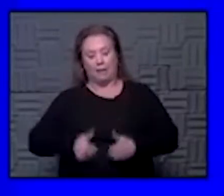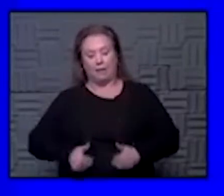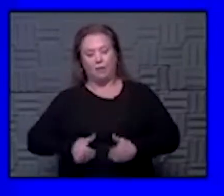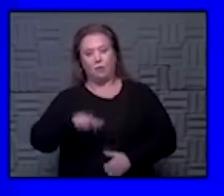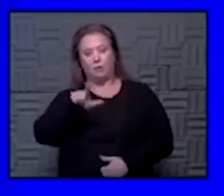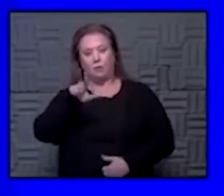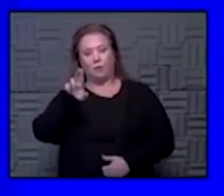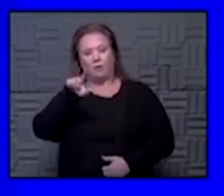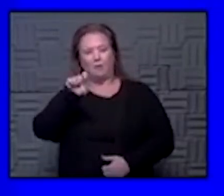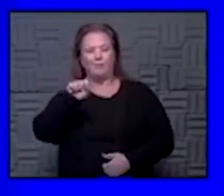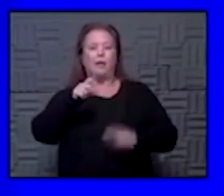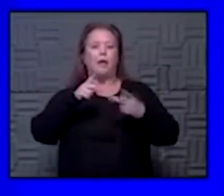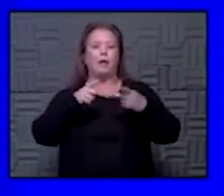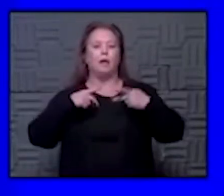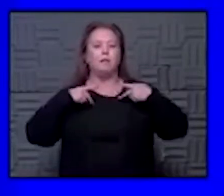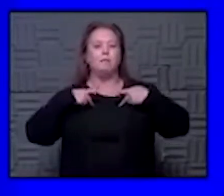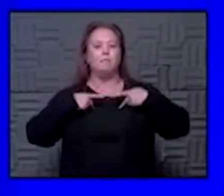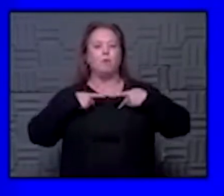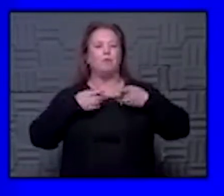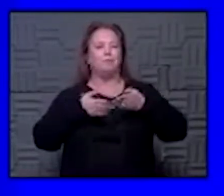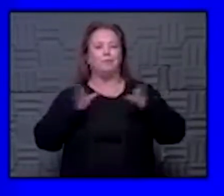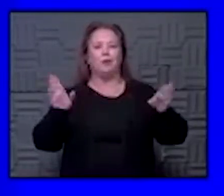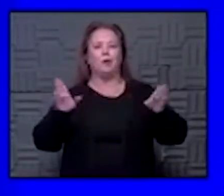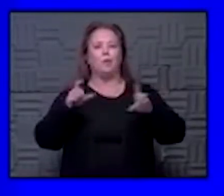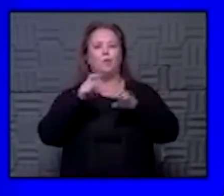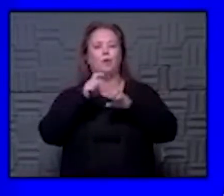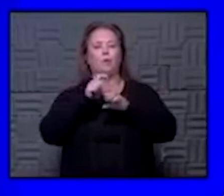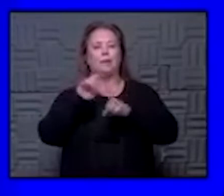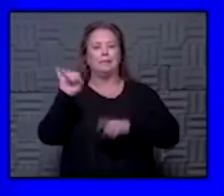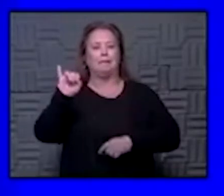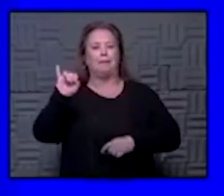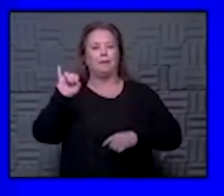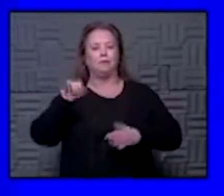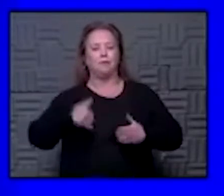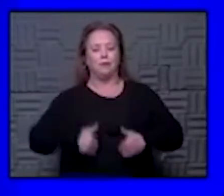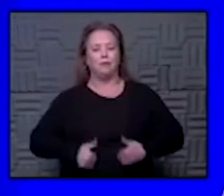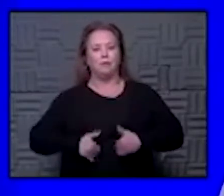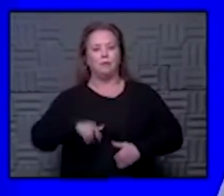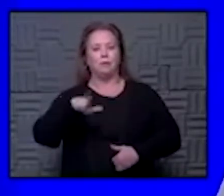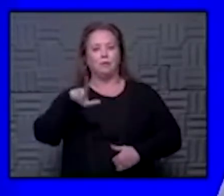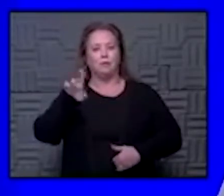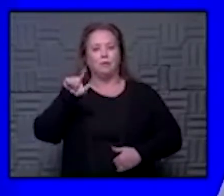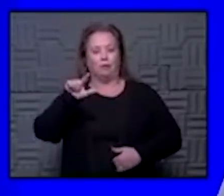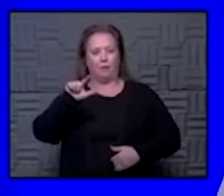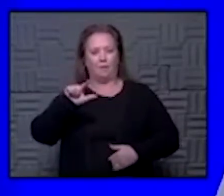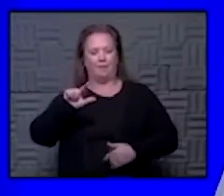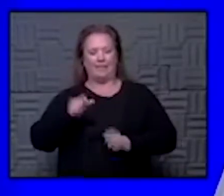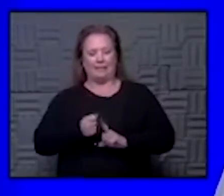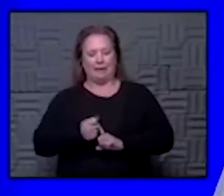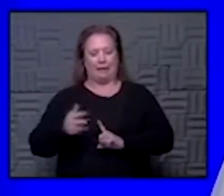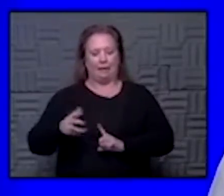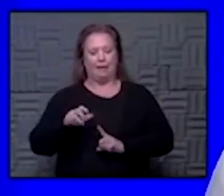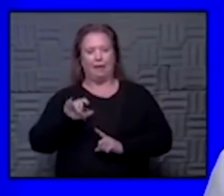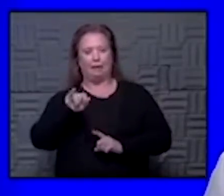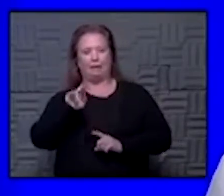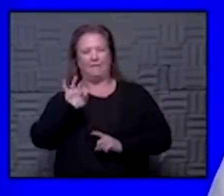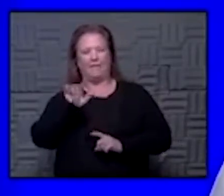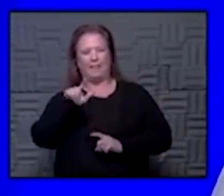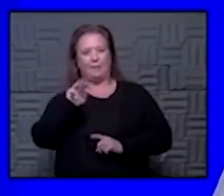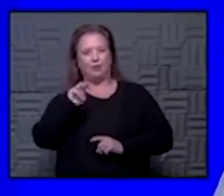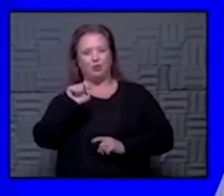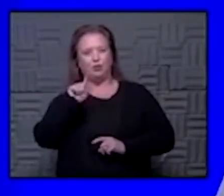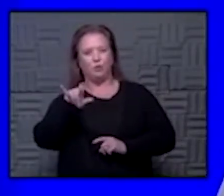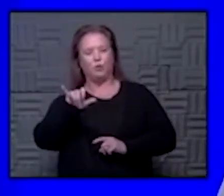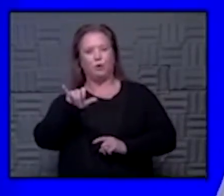and pneumonia is just a general term for infection or inflammation in the lung again, is a lot of that inflammatory process that comes after